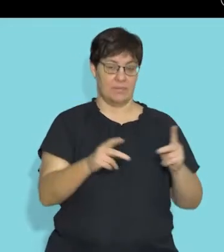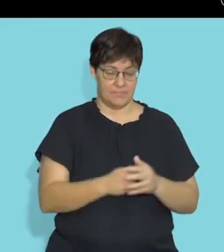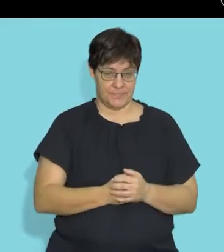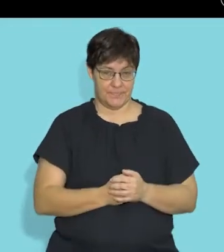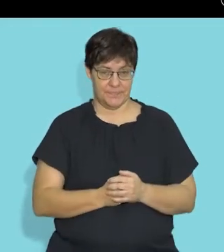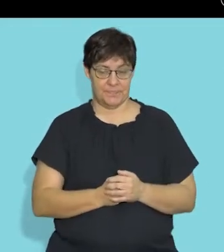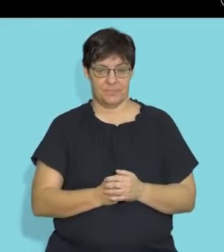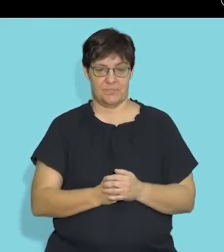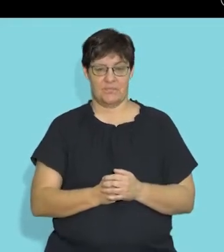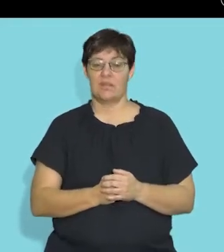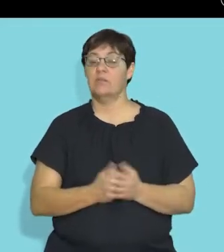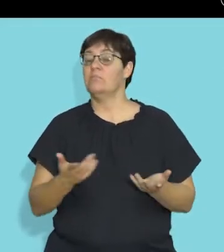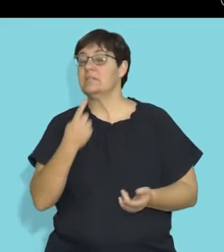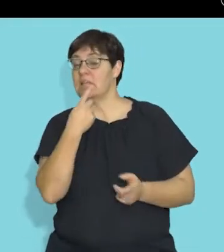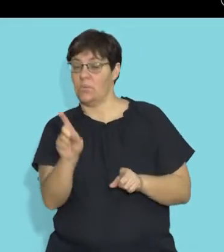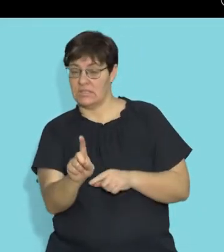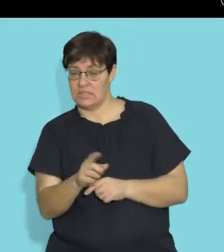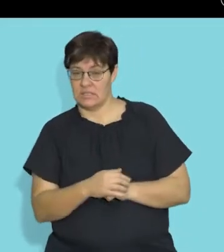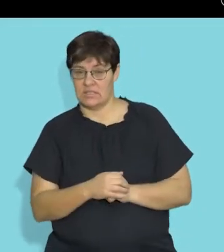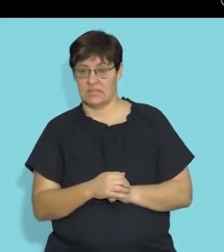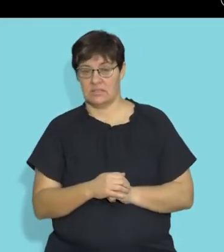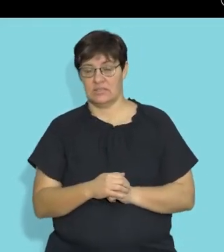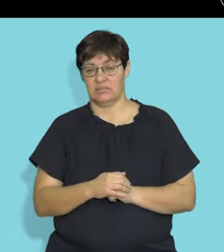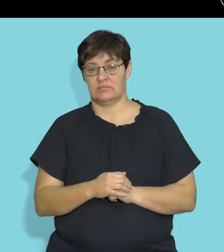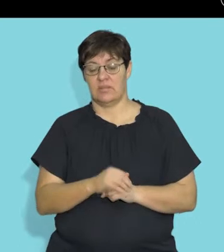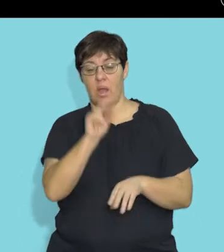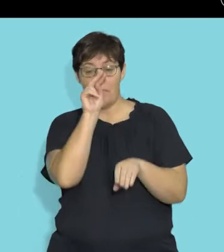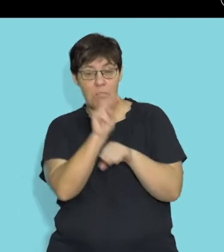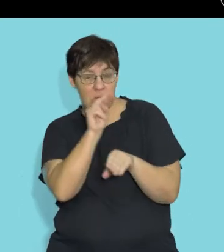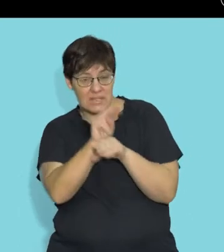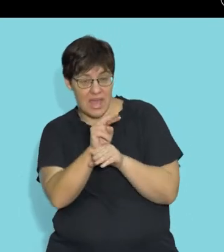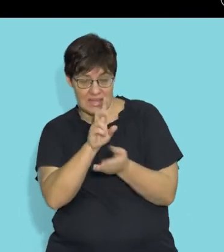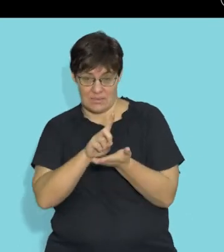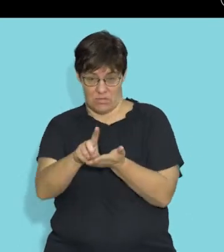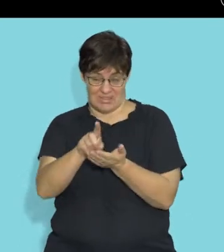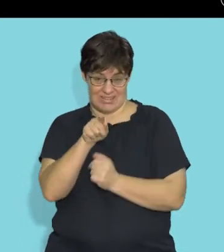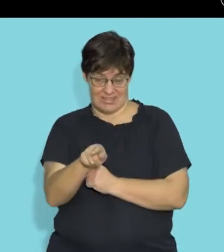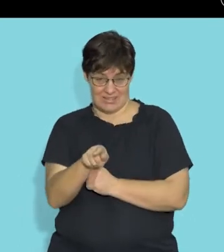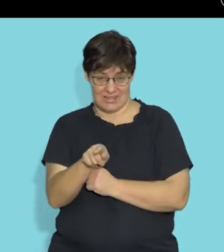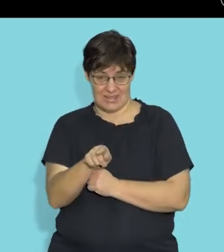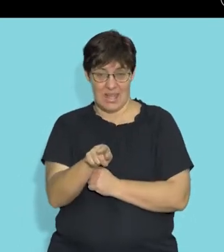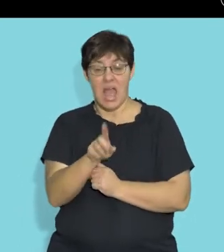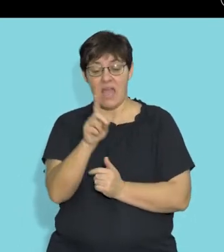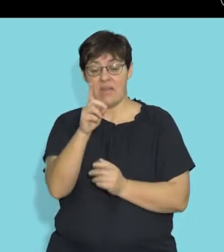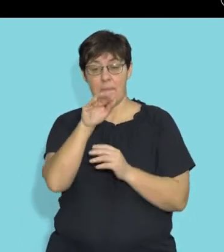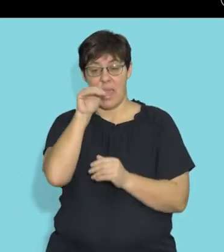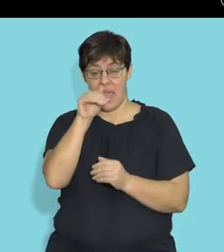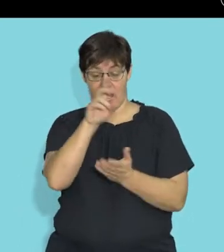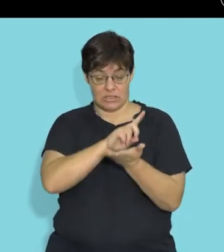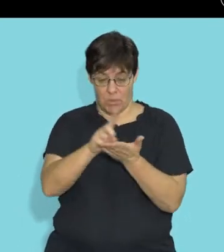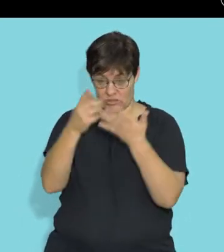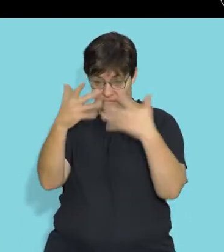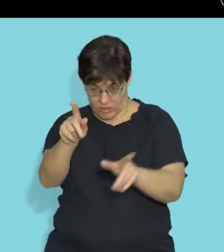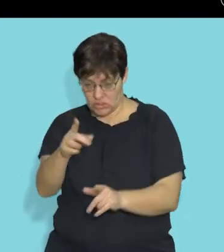Okay, guys, so we also said, remember, monitor our deposits, request notification from the